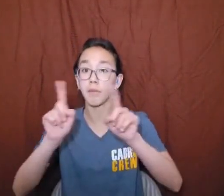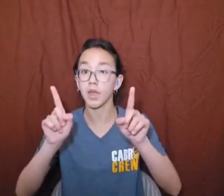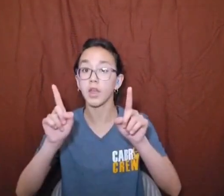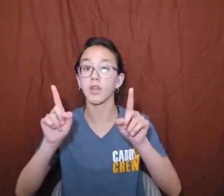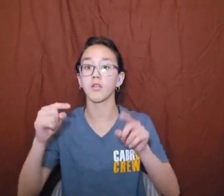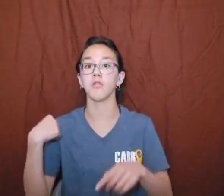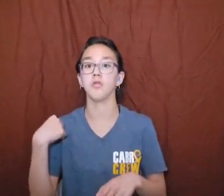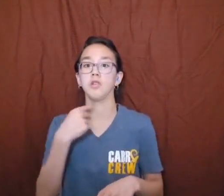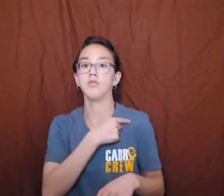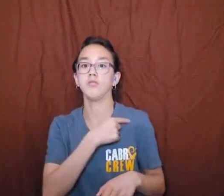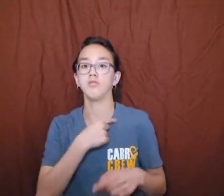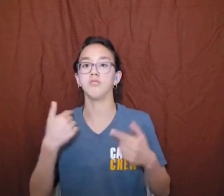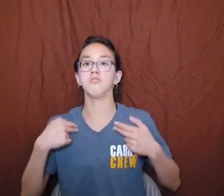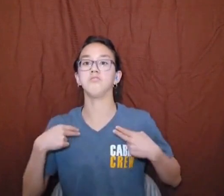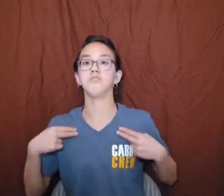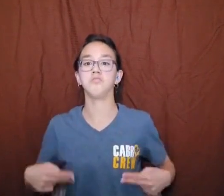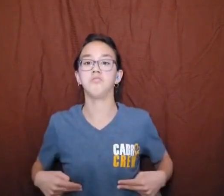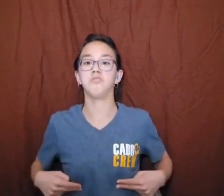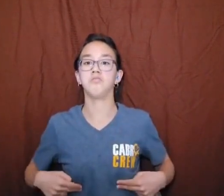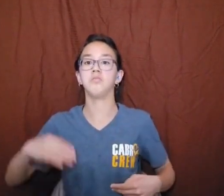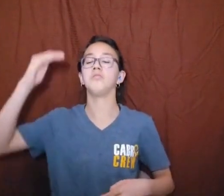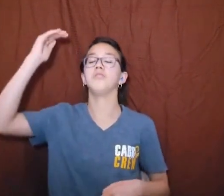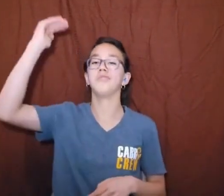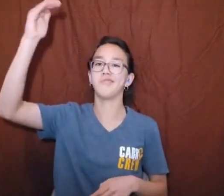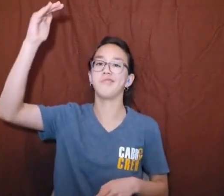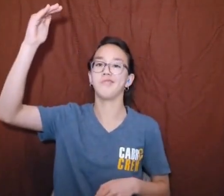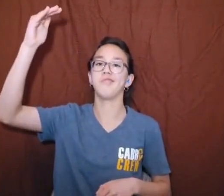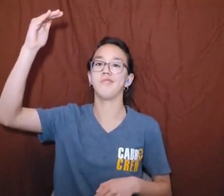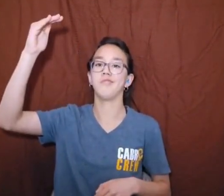But since we're so big,